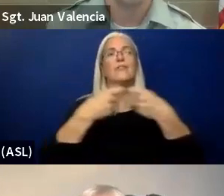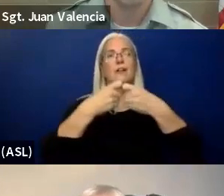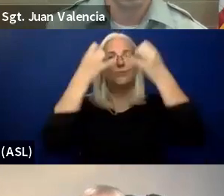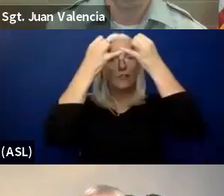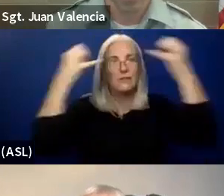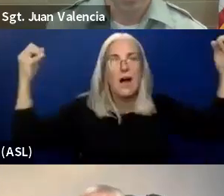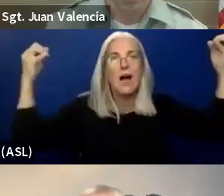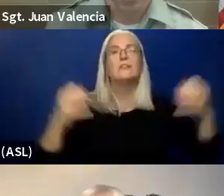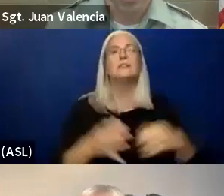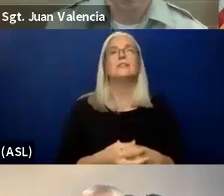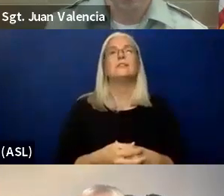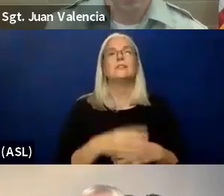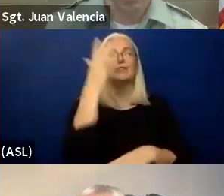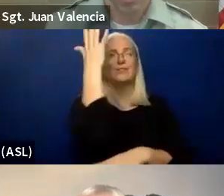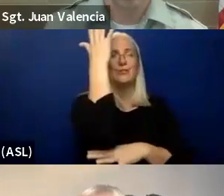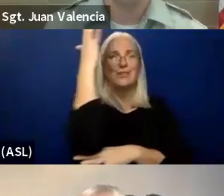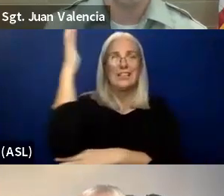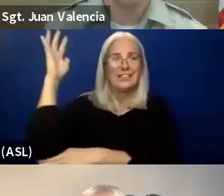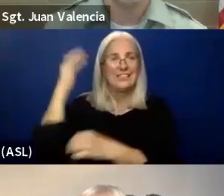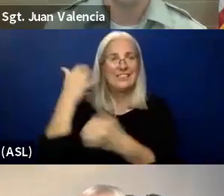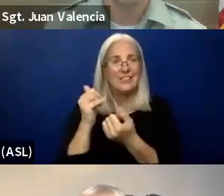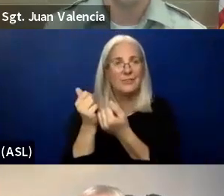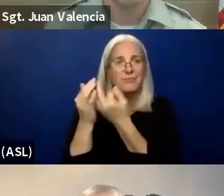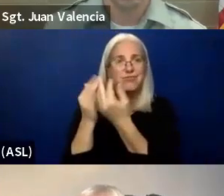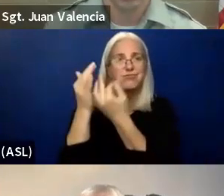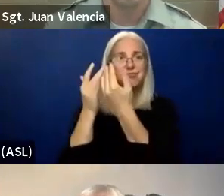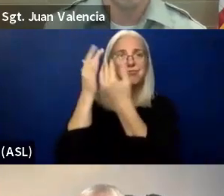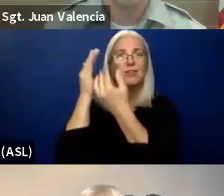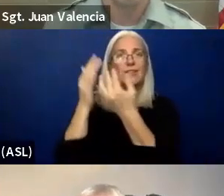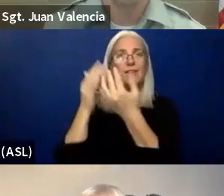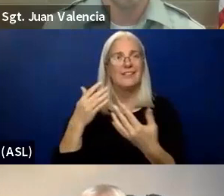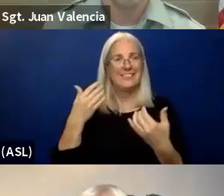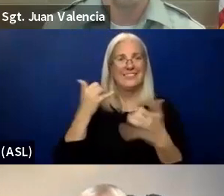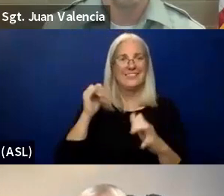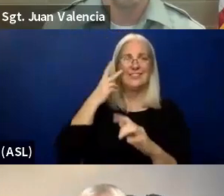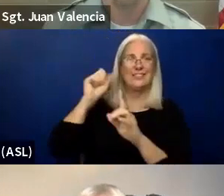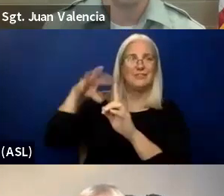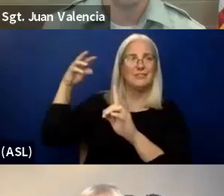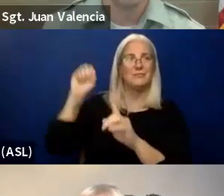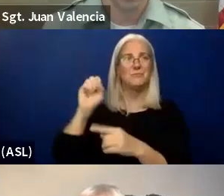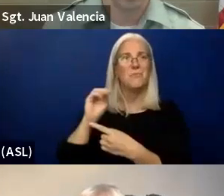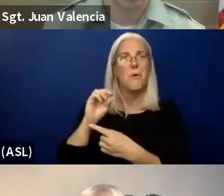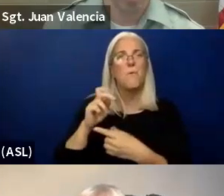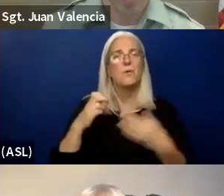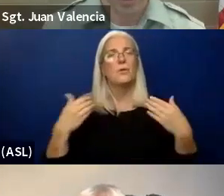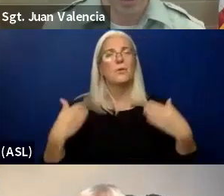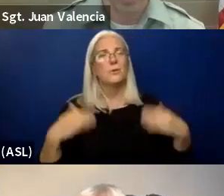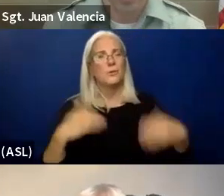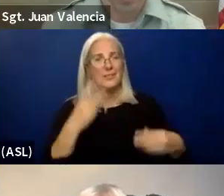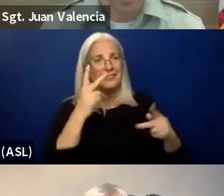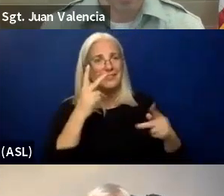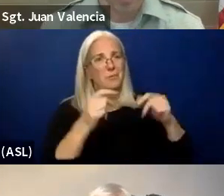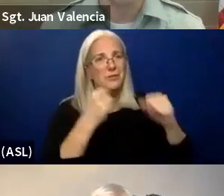road hazards. A lot of crews out there getting that area ready to get, let people back